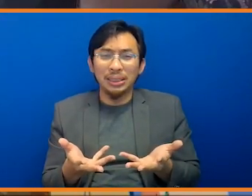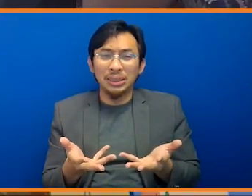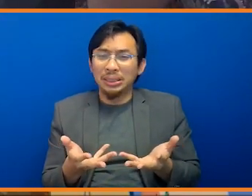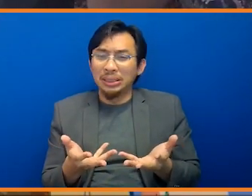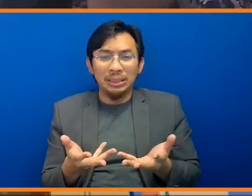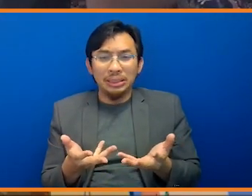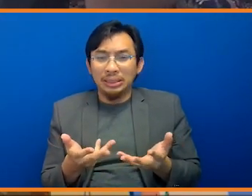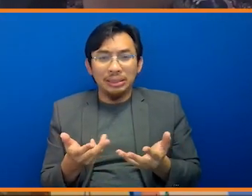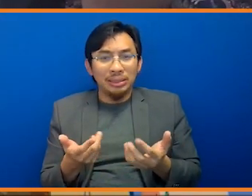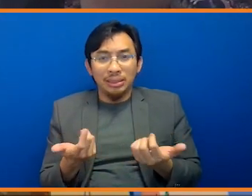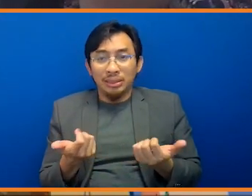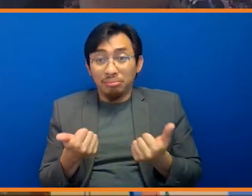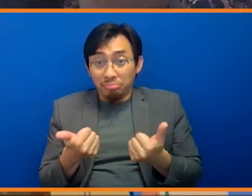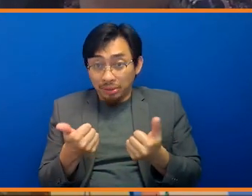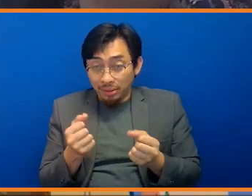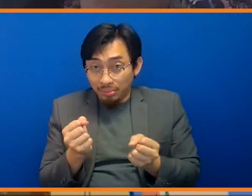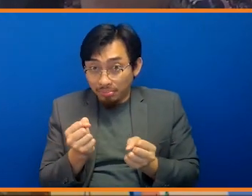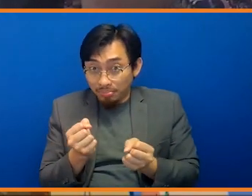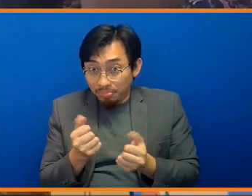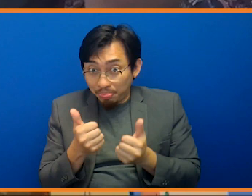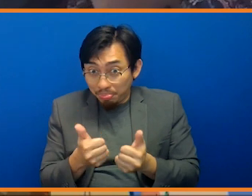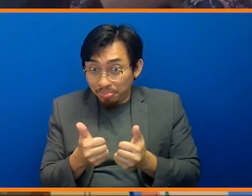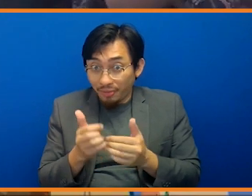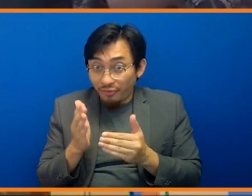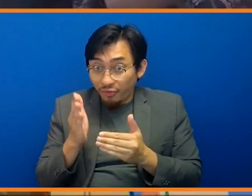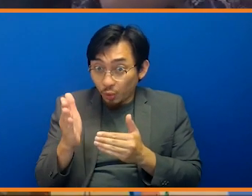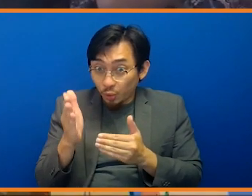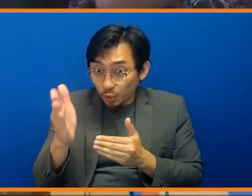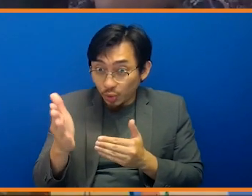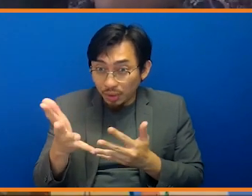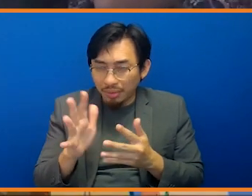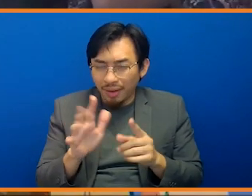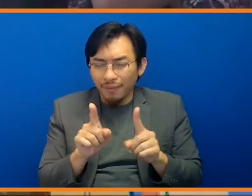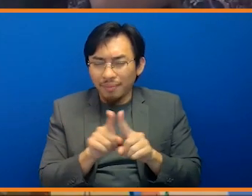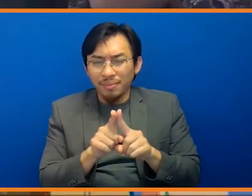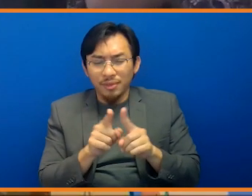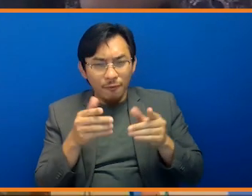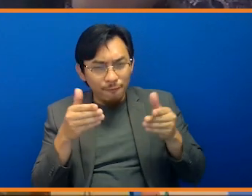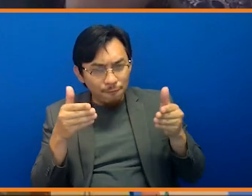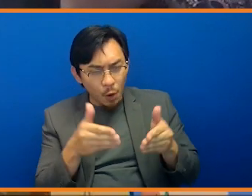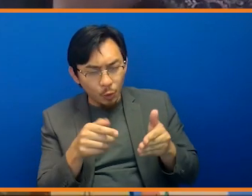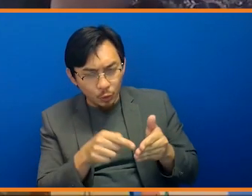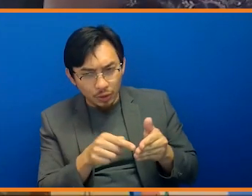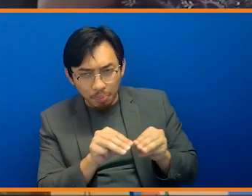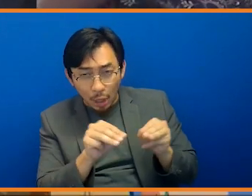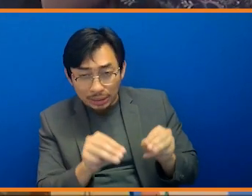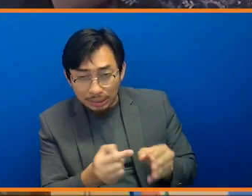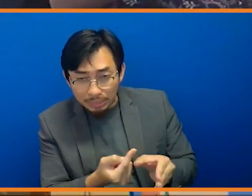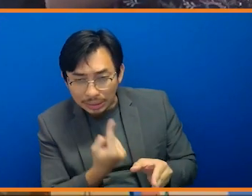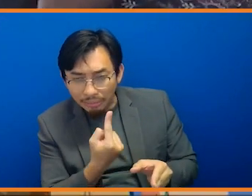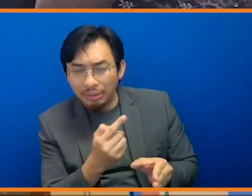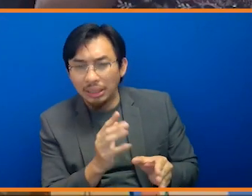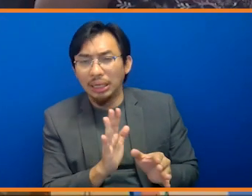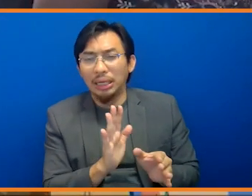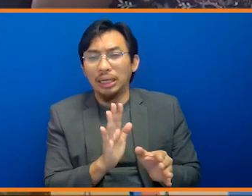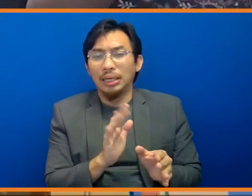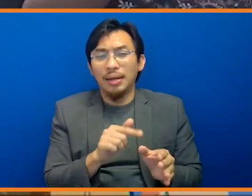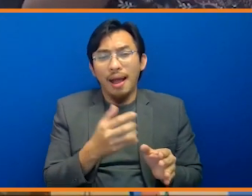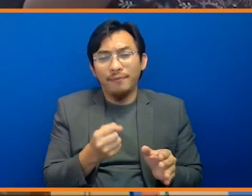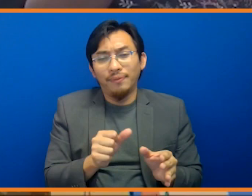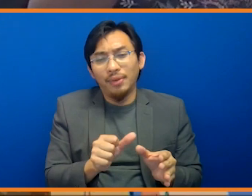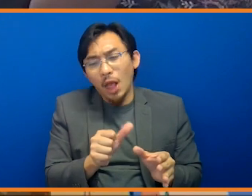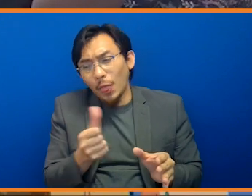is it possible for the future that instead of focusing on the Museum itself, if we focusing on the other side,